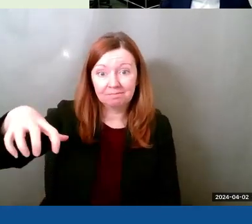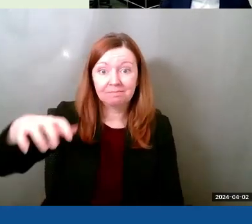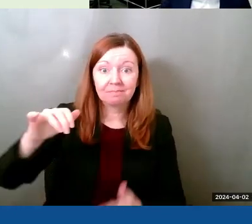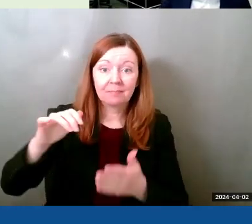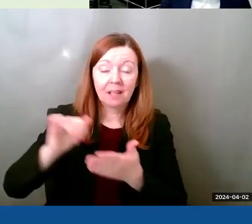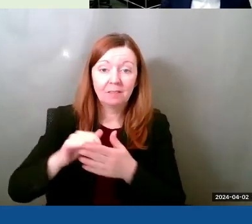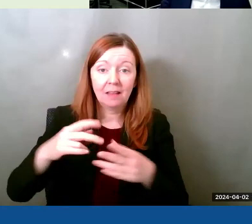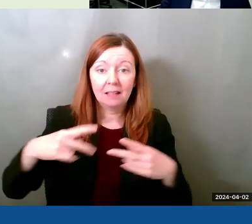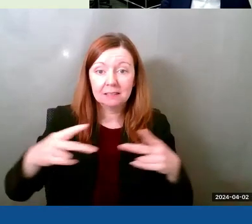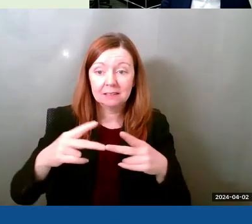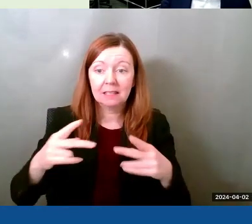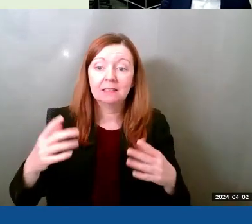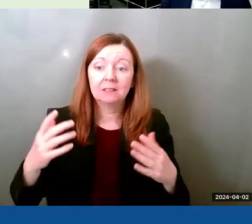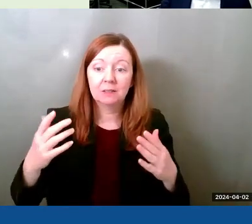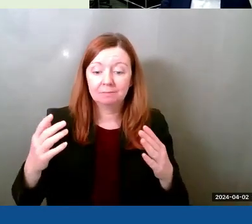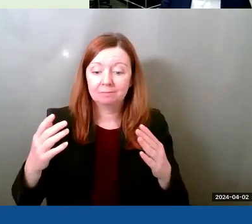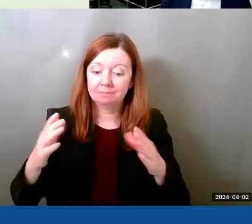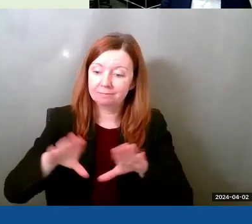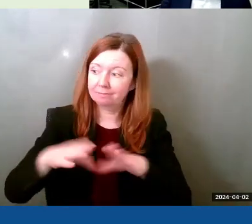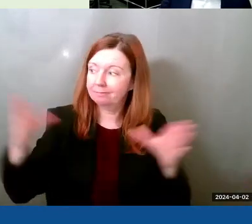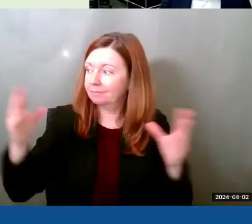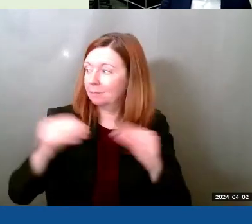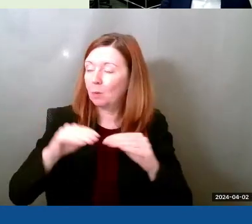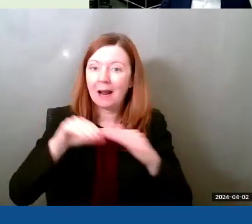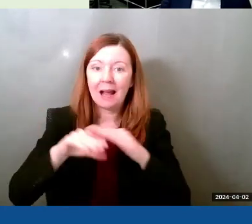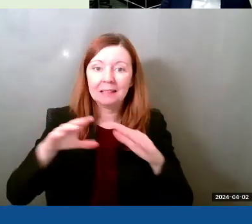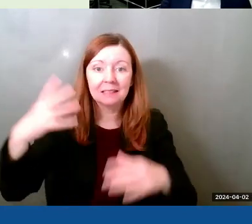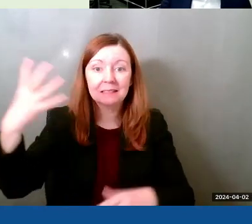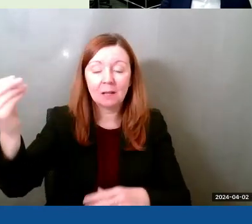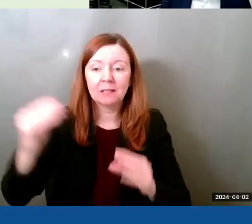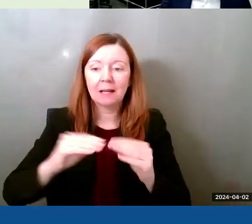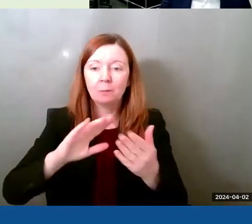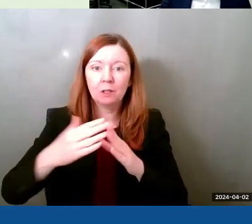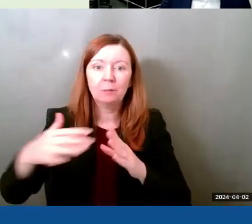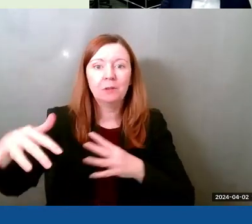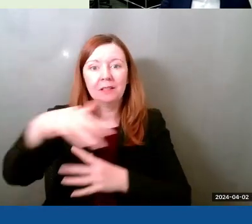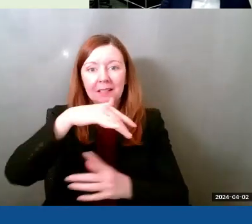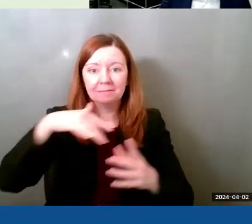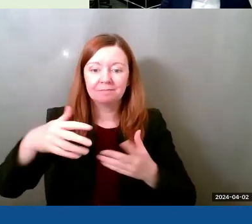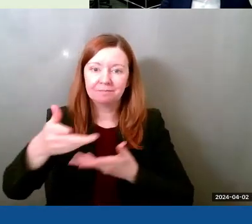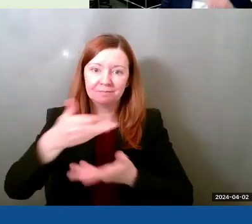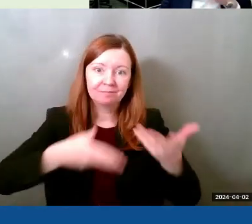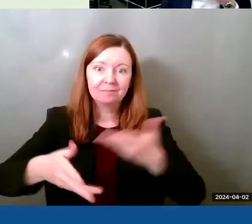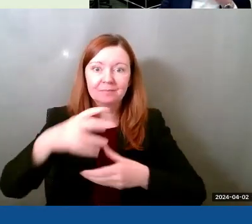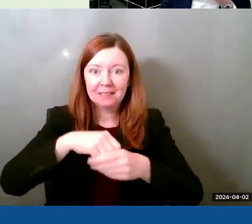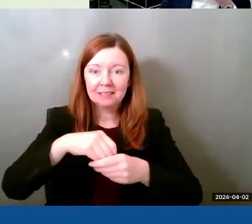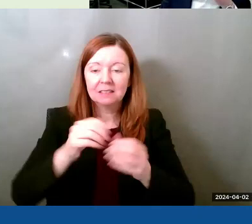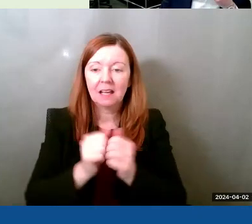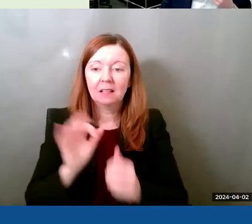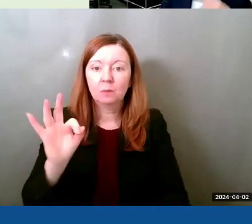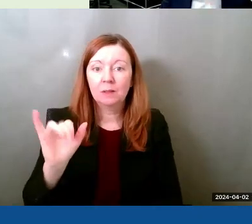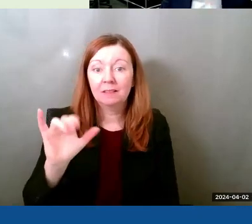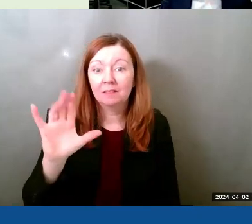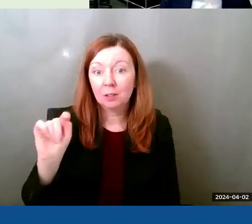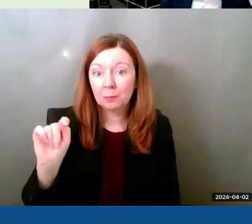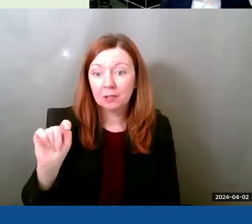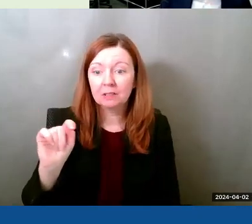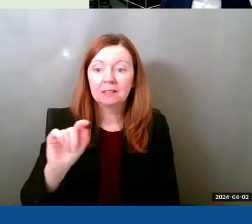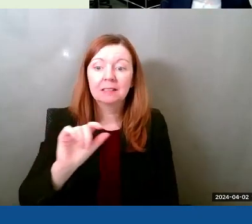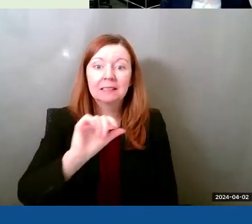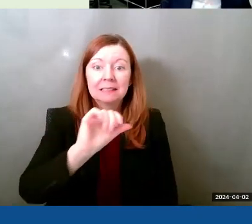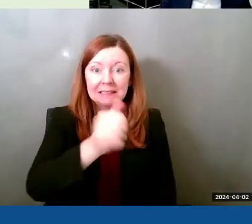site to get greater access outside and also a more community space inside where the Filbert Street, 10th